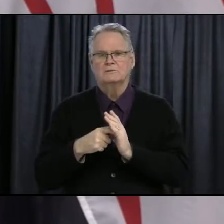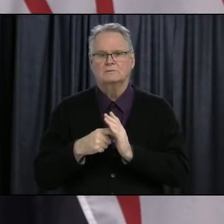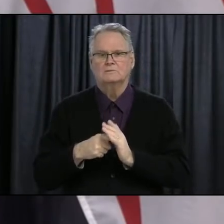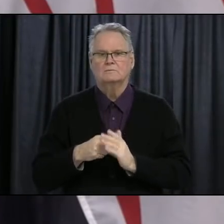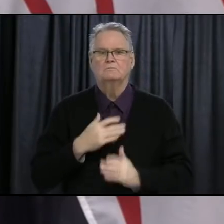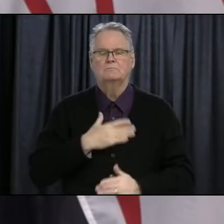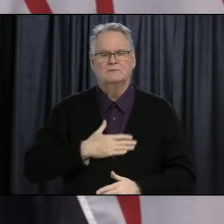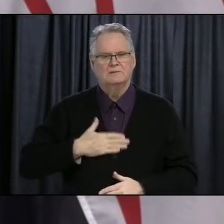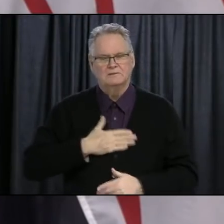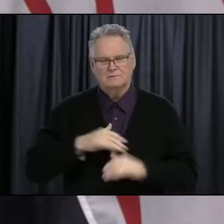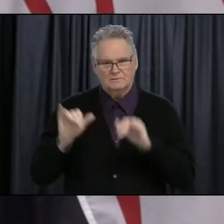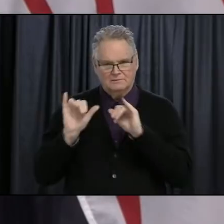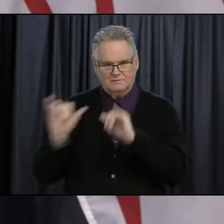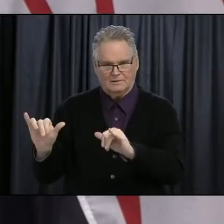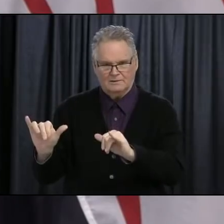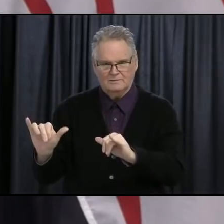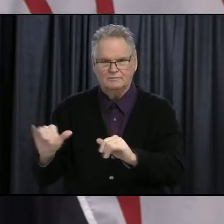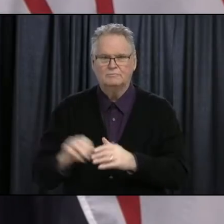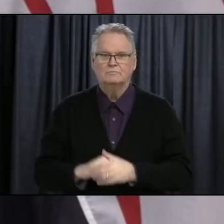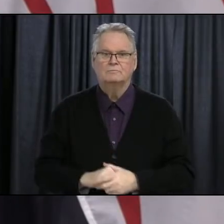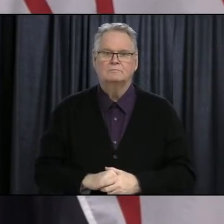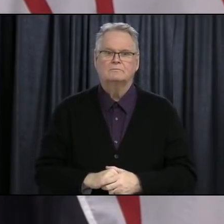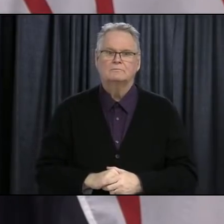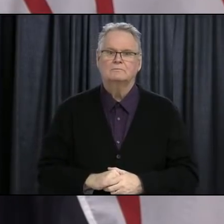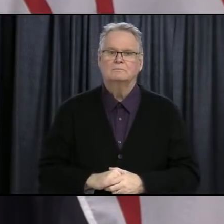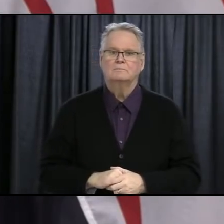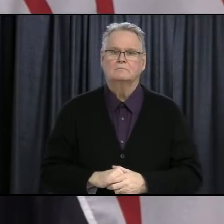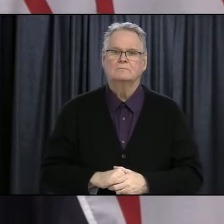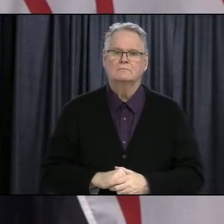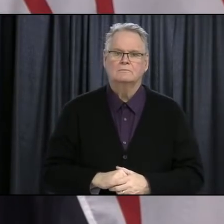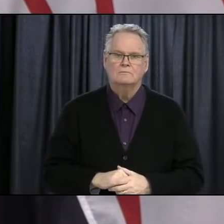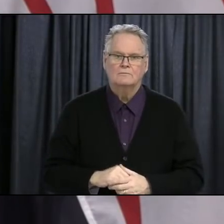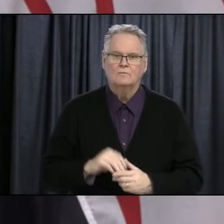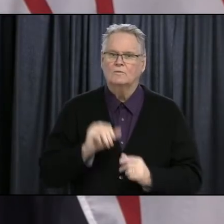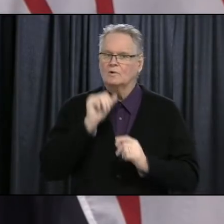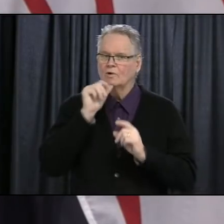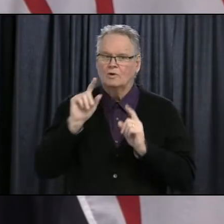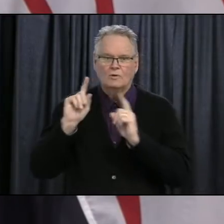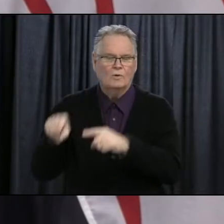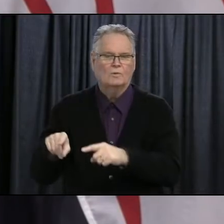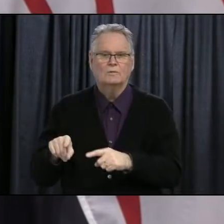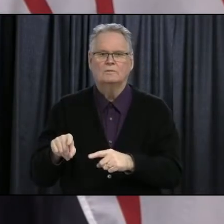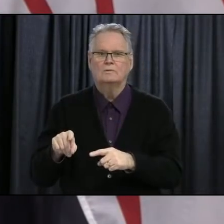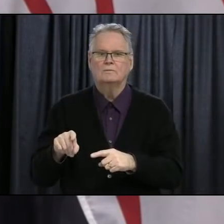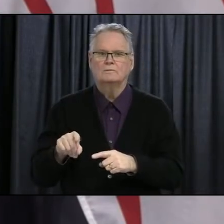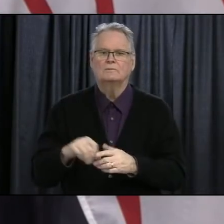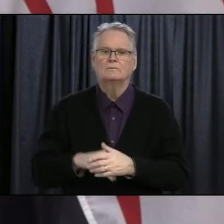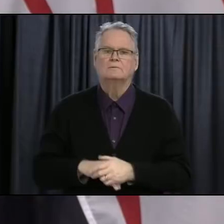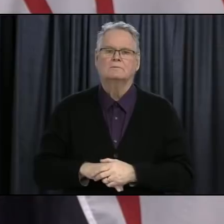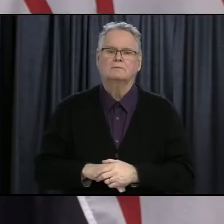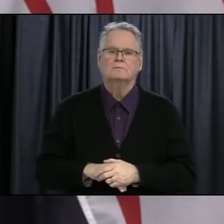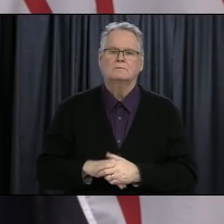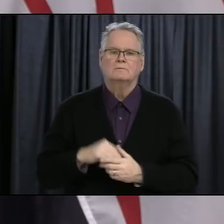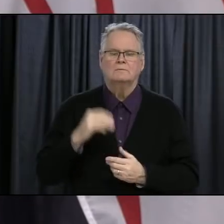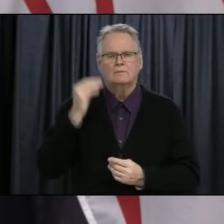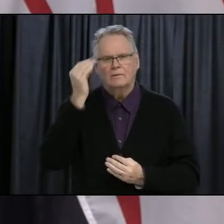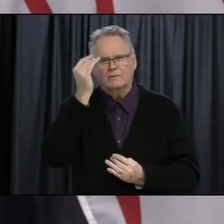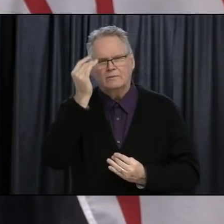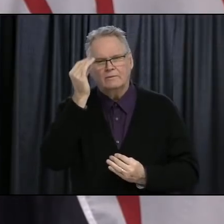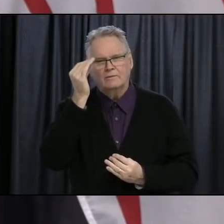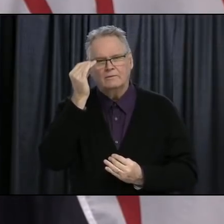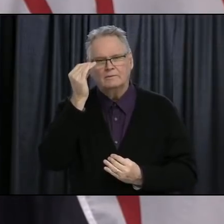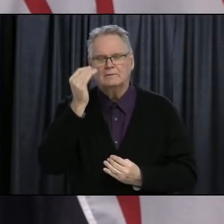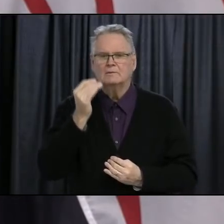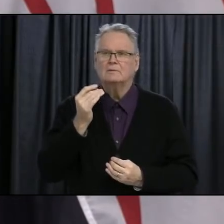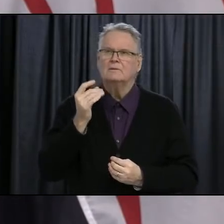to use their own good judgment and abide by our recommendations. We are still on track to reassess the alert